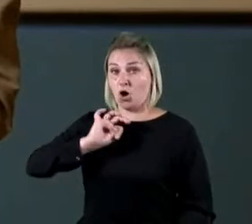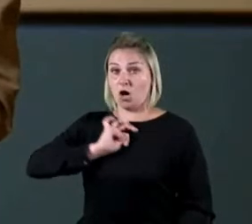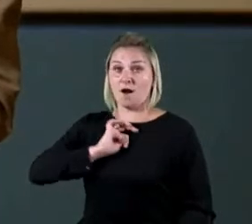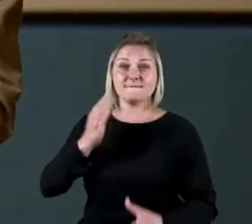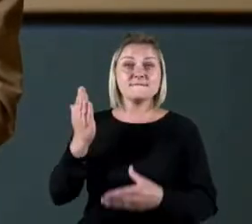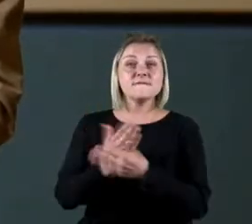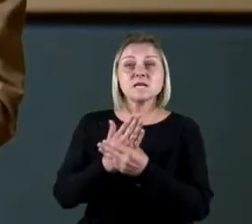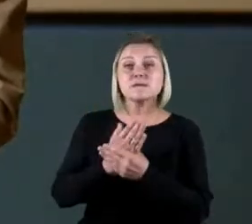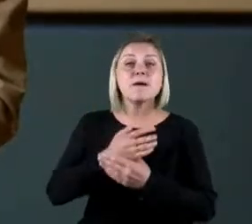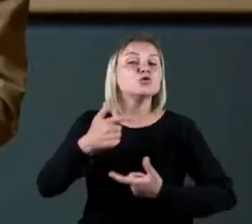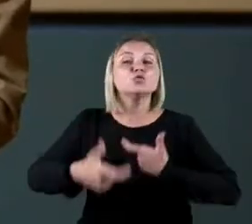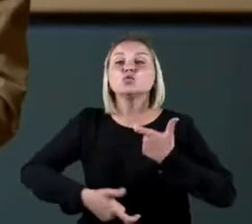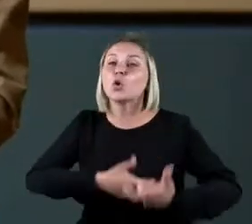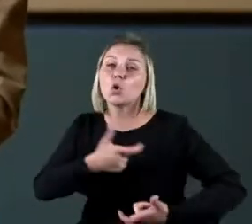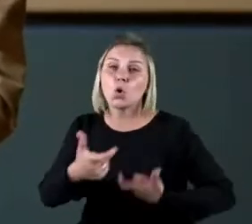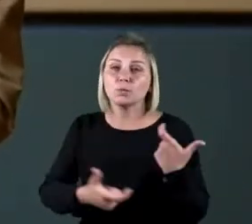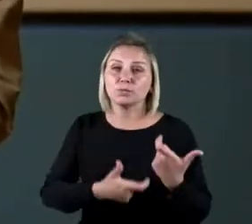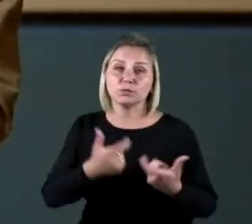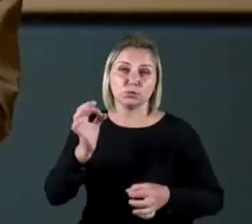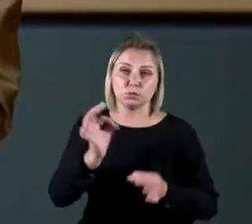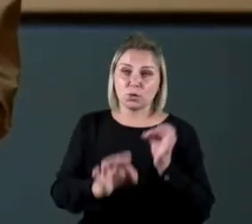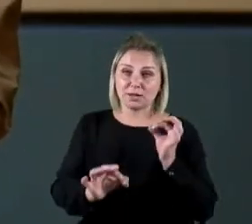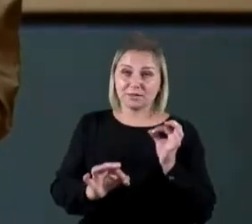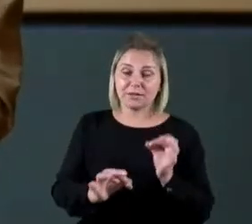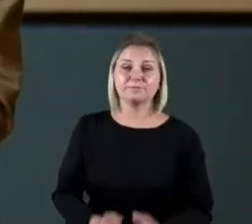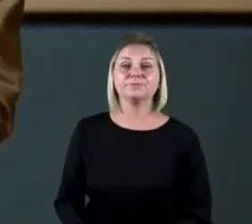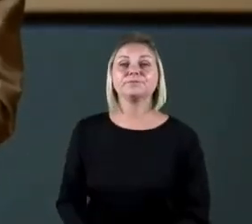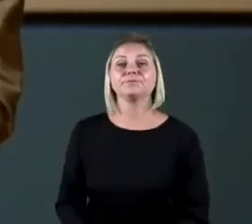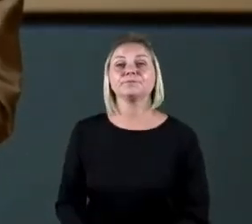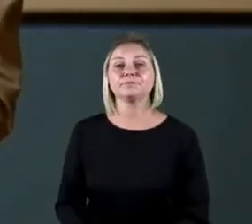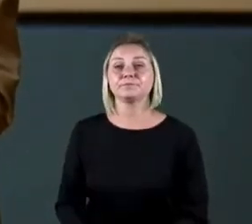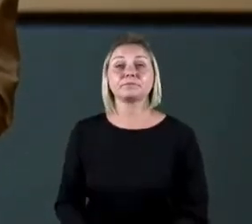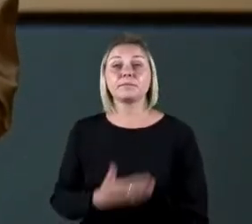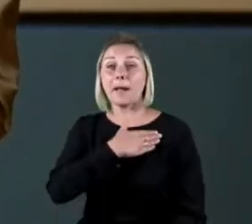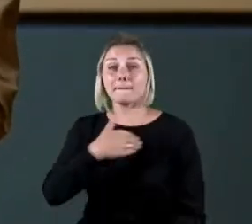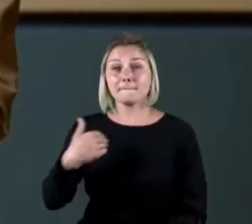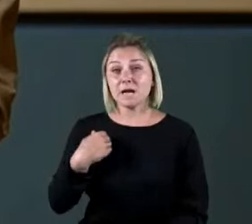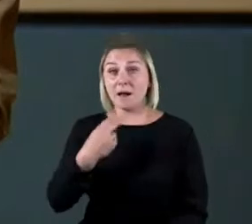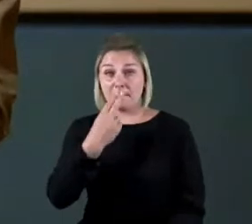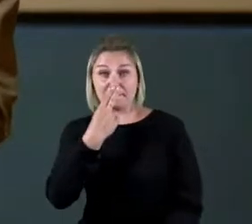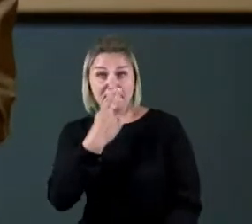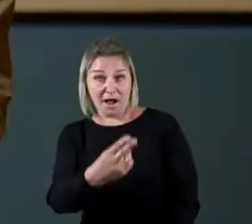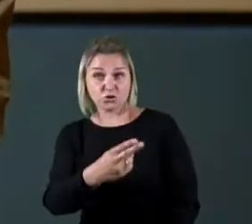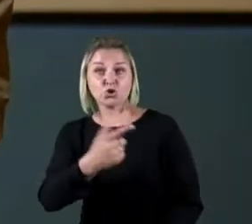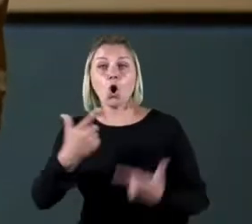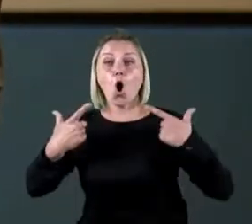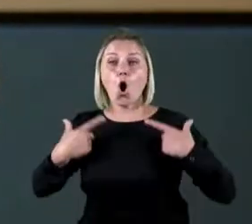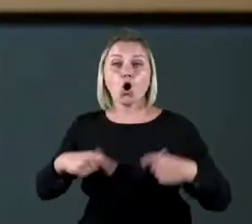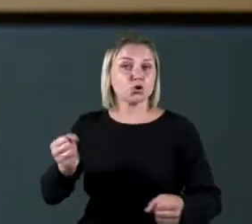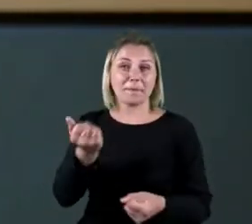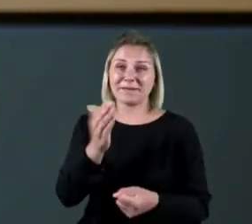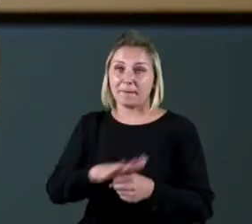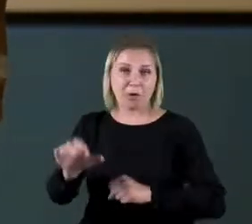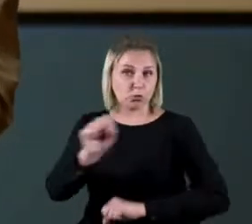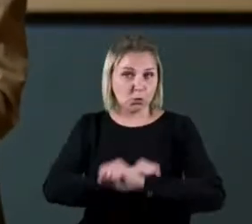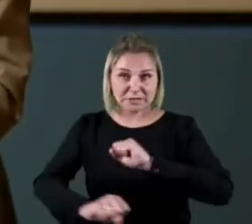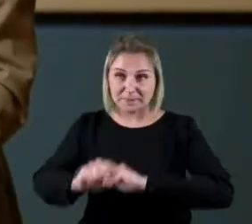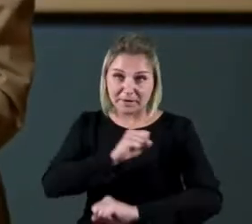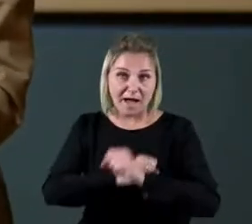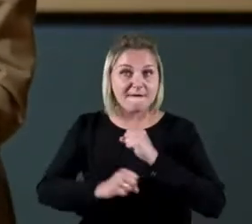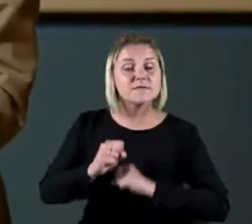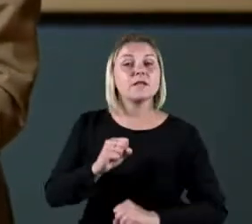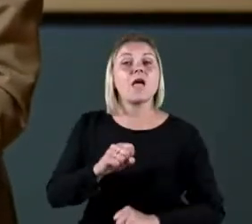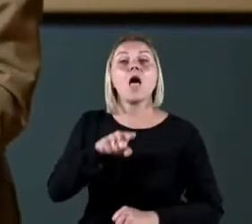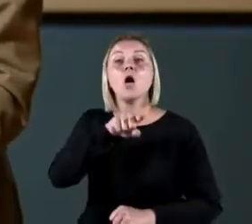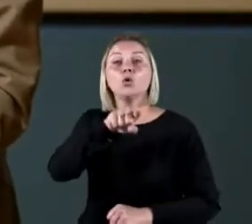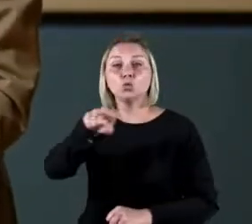suggest, is to focus on persons with disabilities and ensuring that persons with disabilities are central to those conversations. And